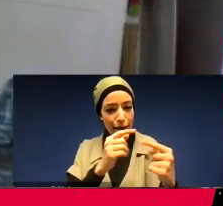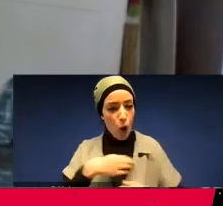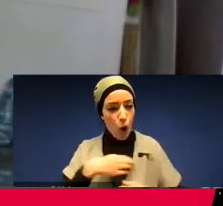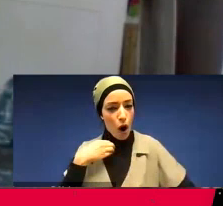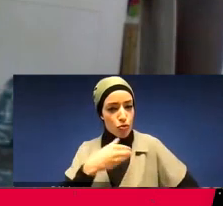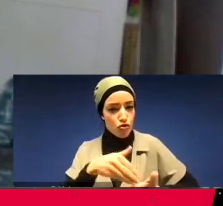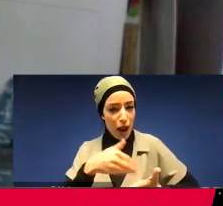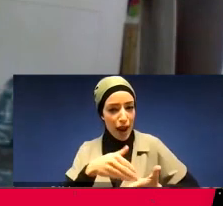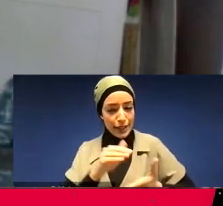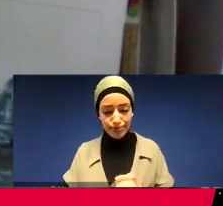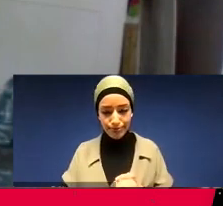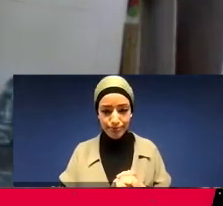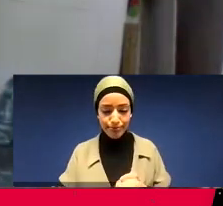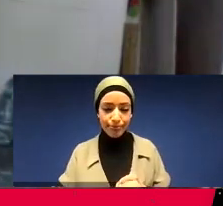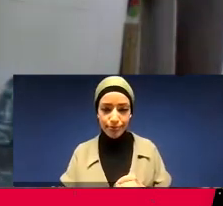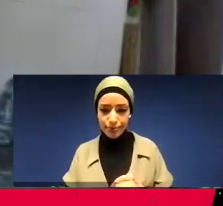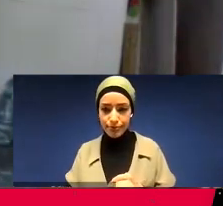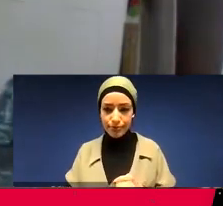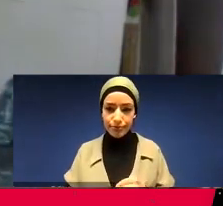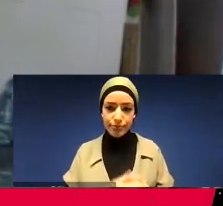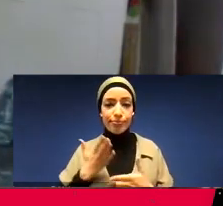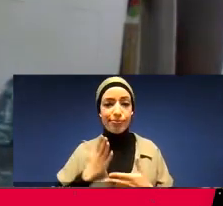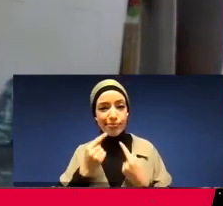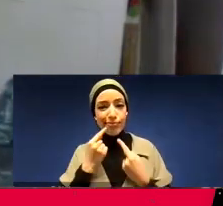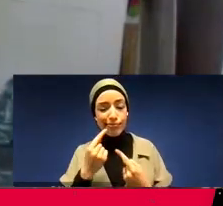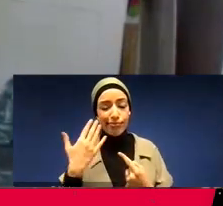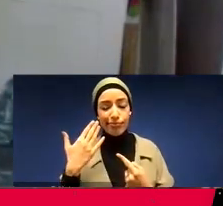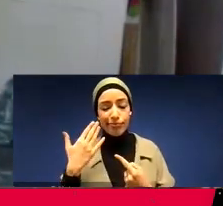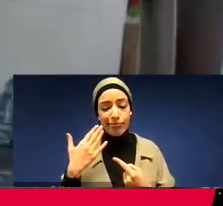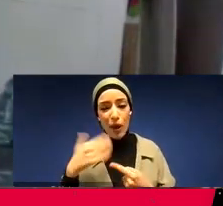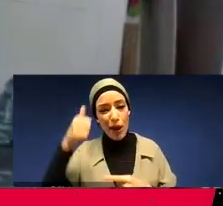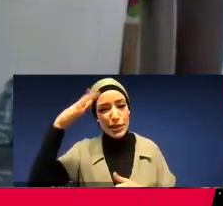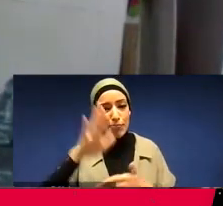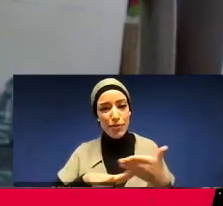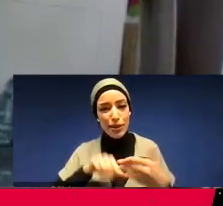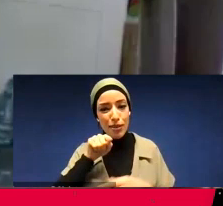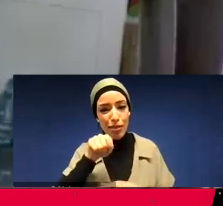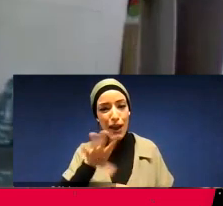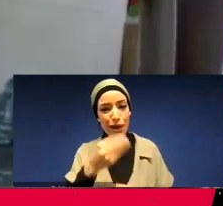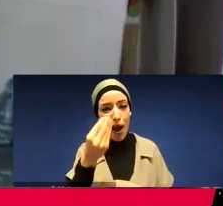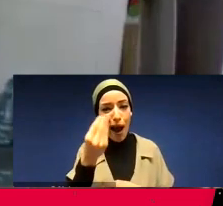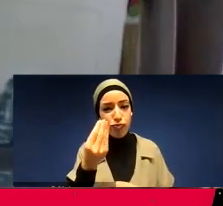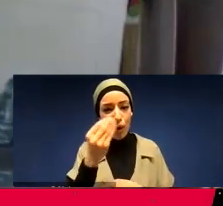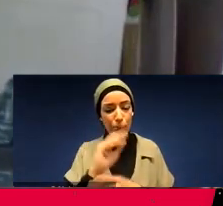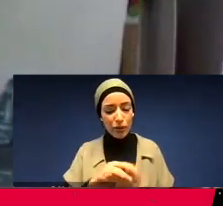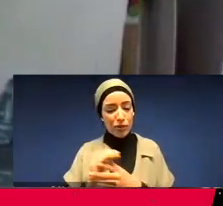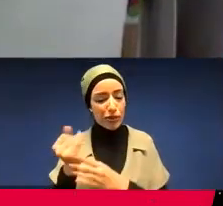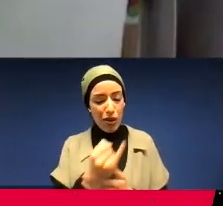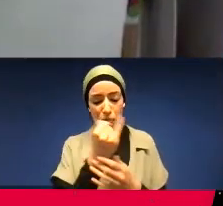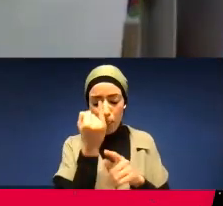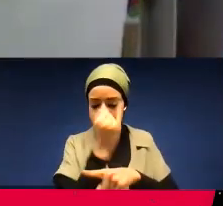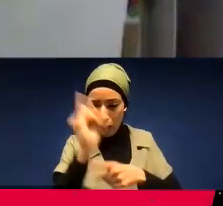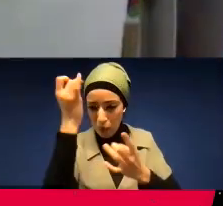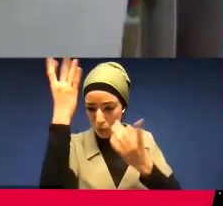is, that I have been through this experience of the Arab Spring. It was a dream which